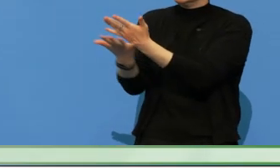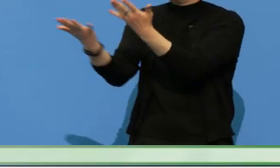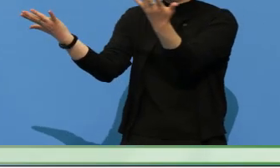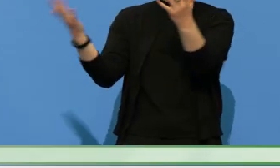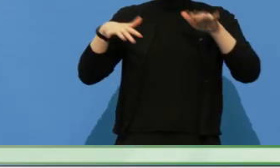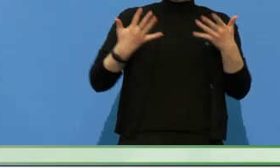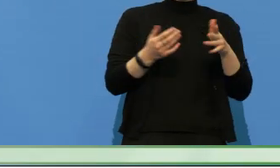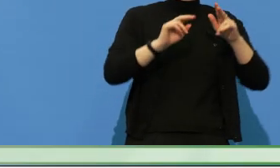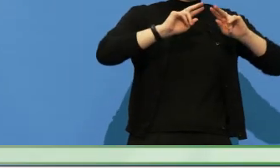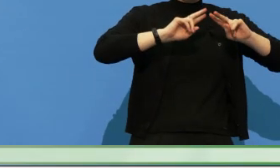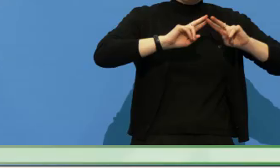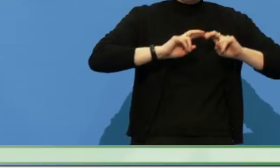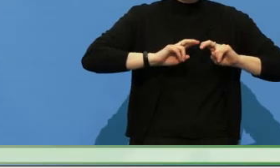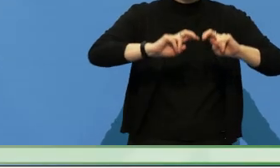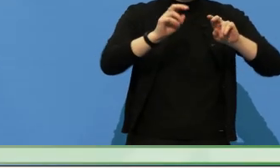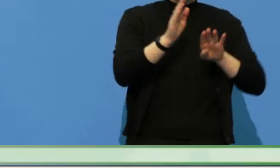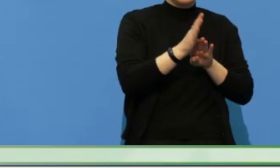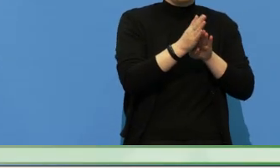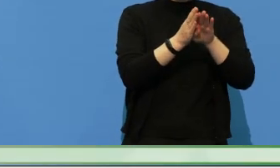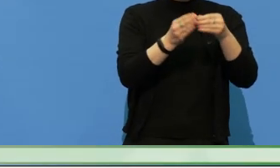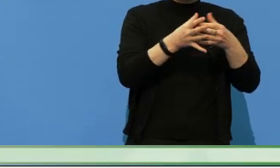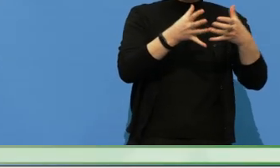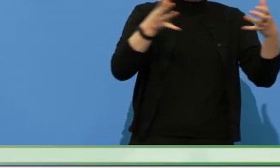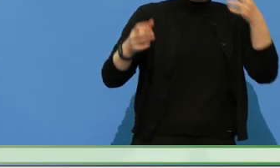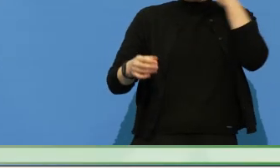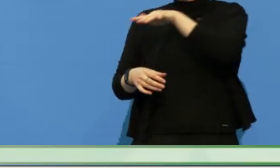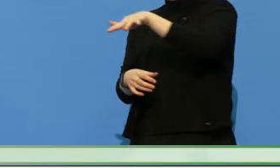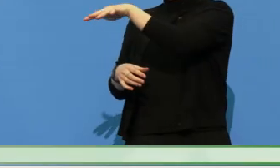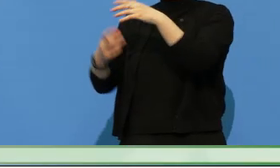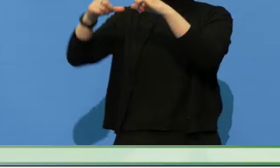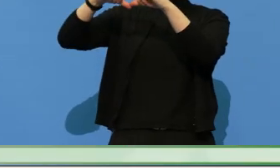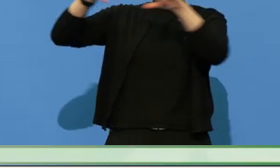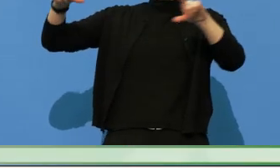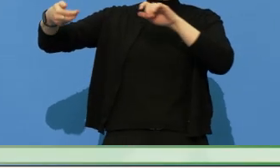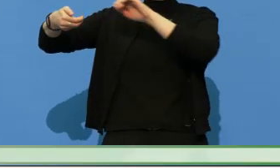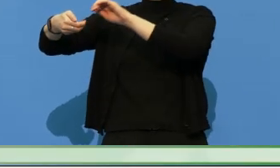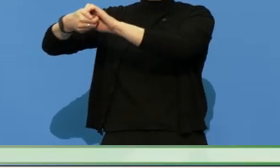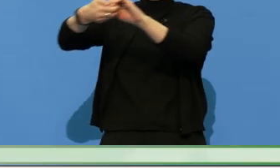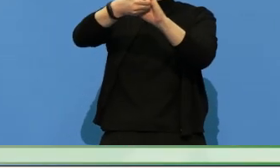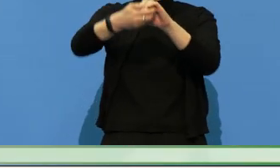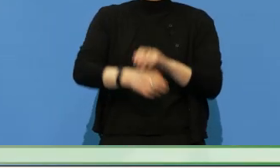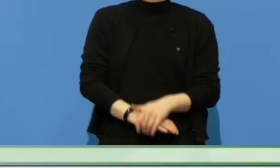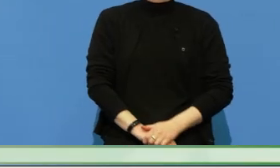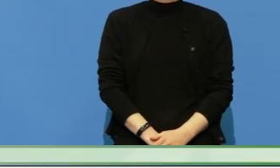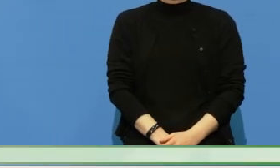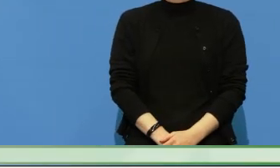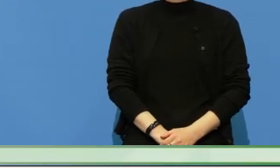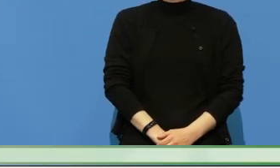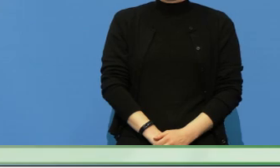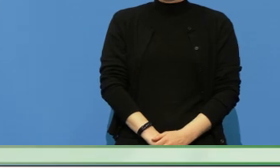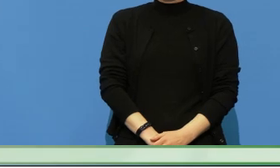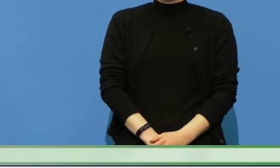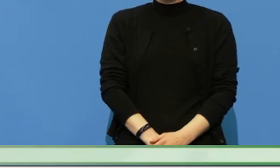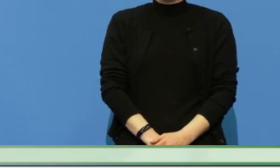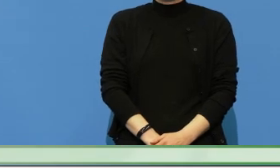R&D for our partners in business. And one of the